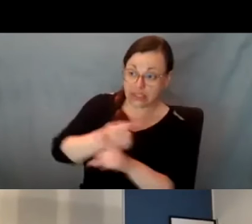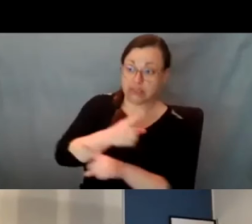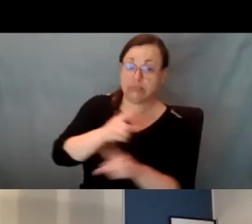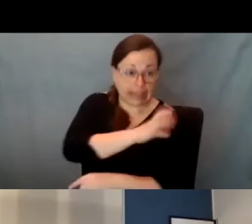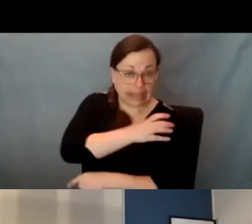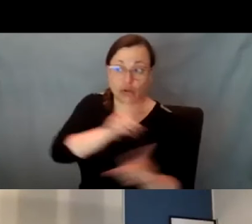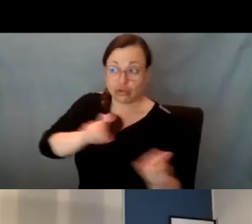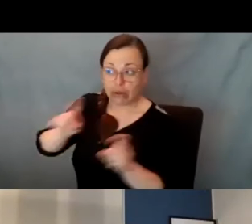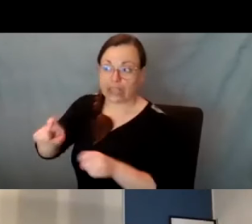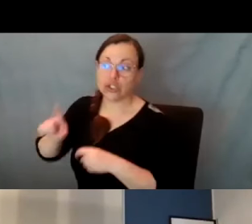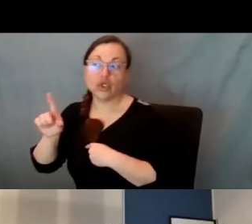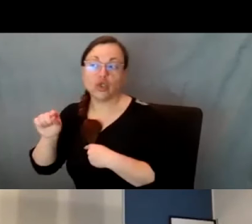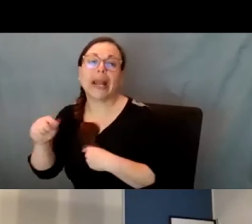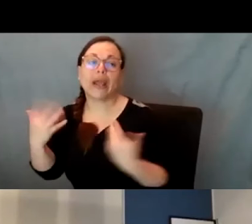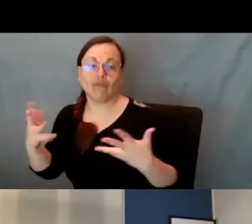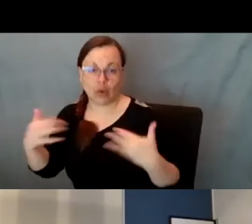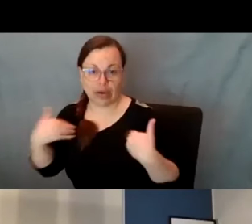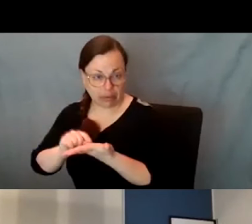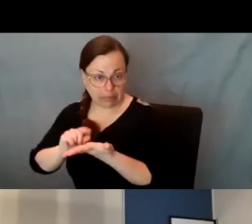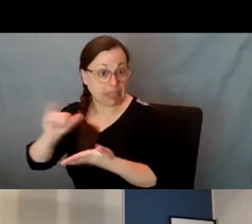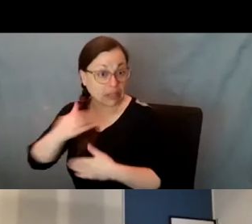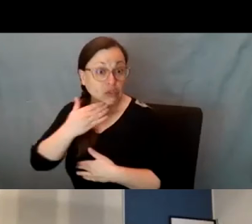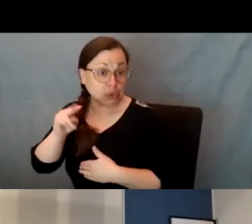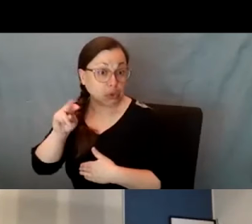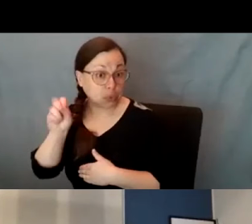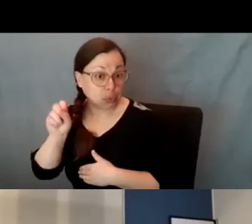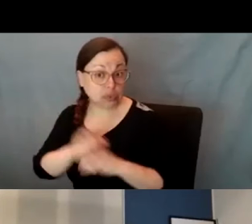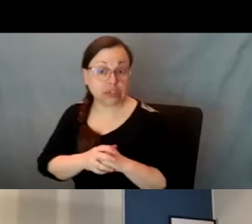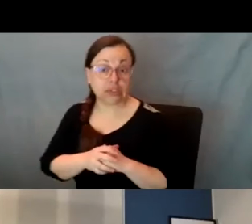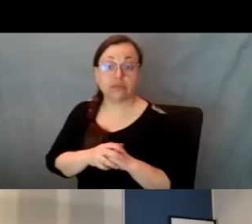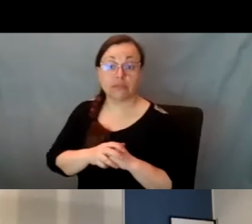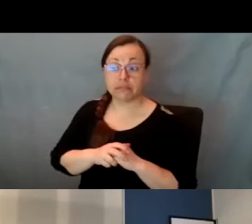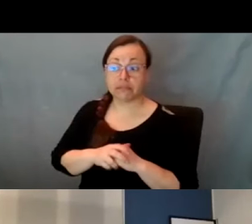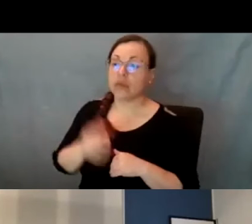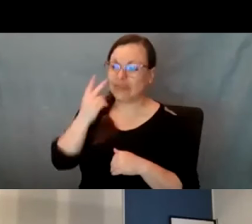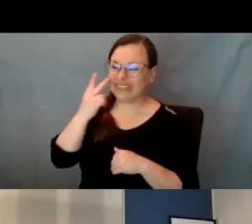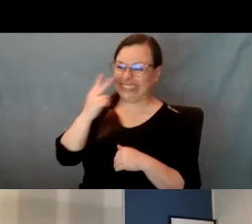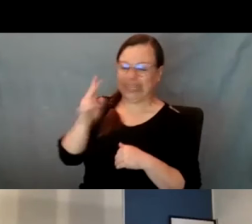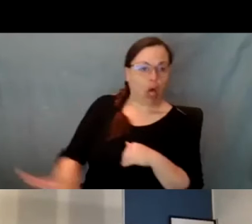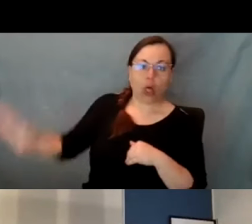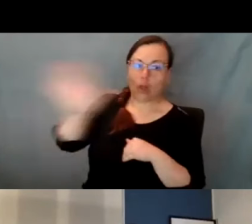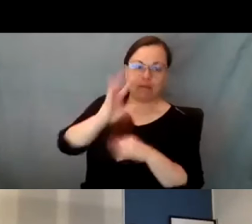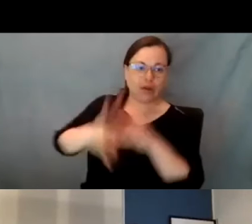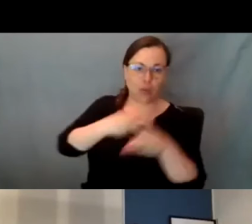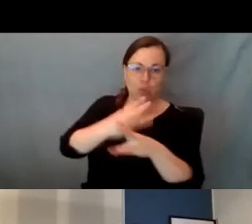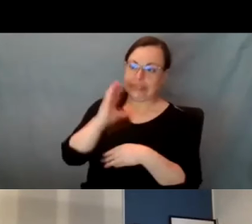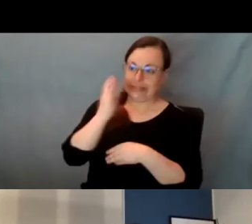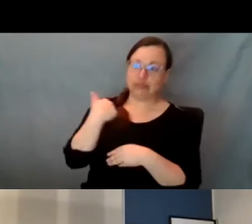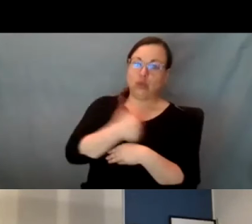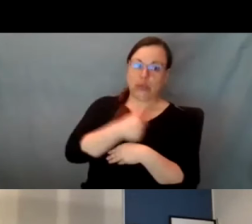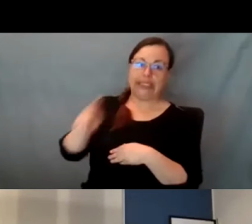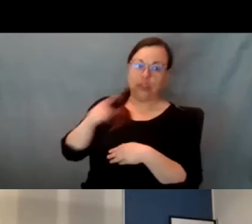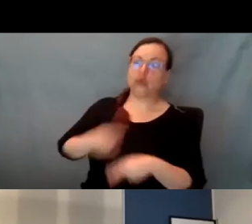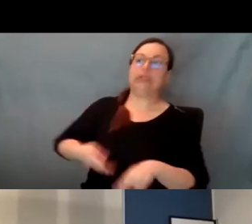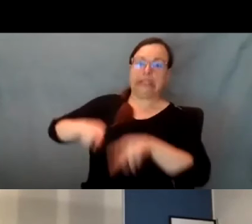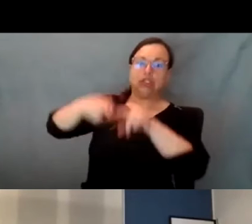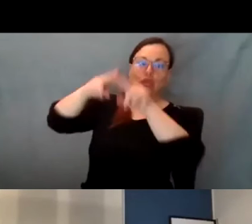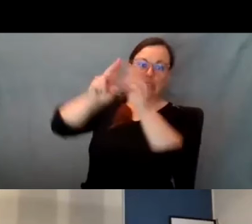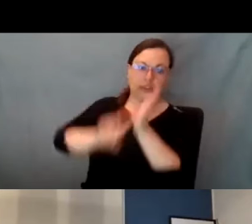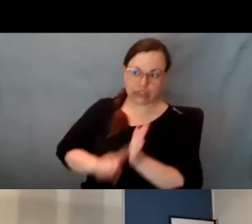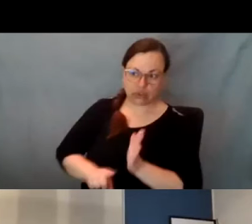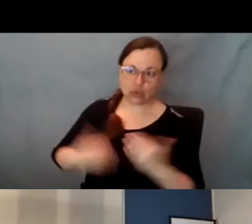of them have published the results. Some others have created press releases all around the world, but we need to multiply these efforts. So because of